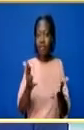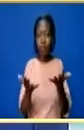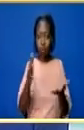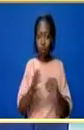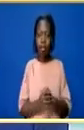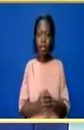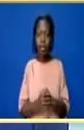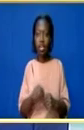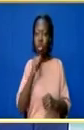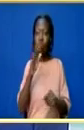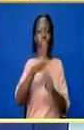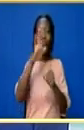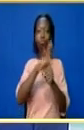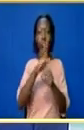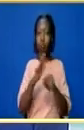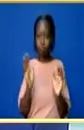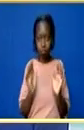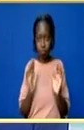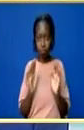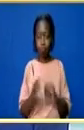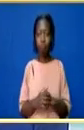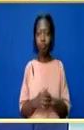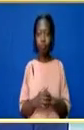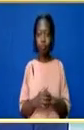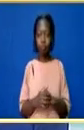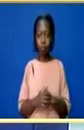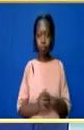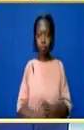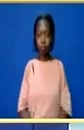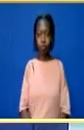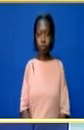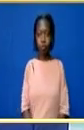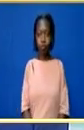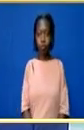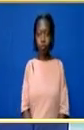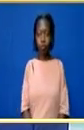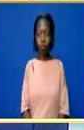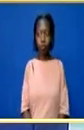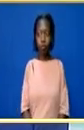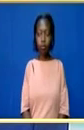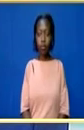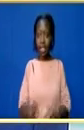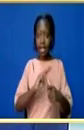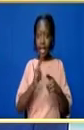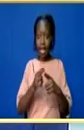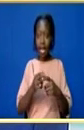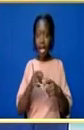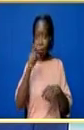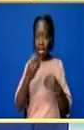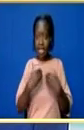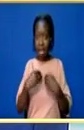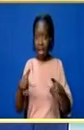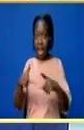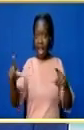paddocks. When you talk about the keeping of animals, a big ranch, you divide it. Mm-hmm. Into